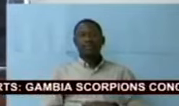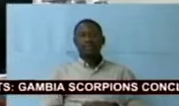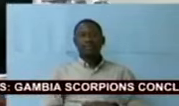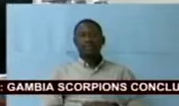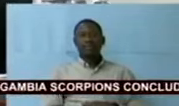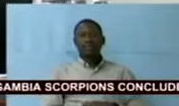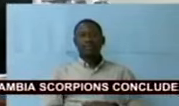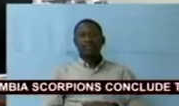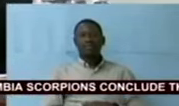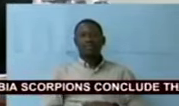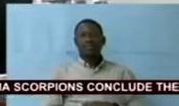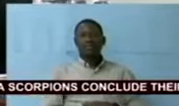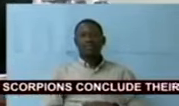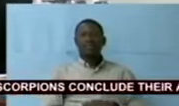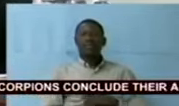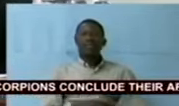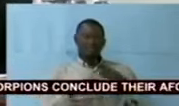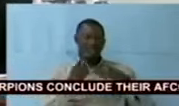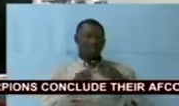exactly what happened.